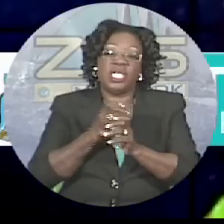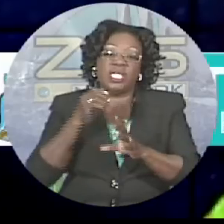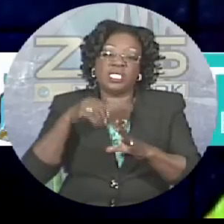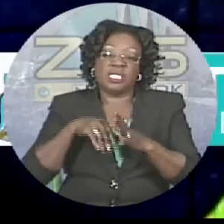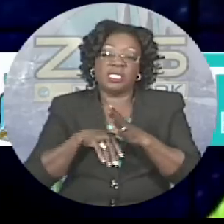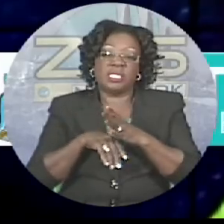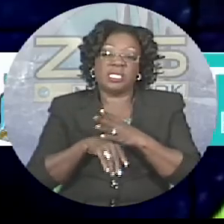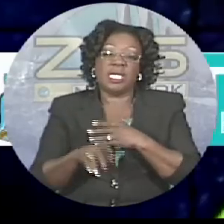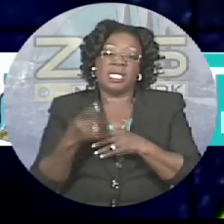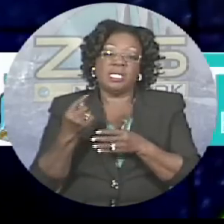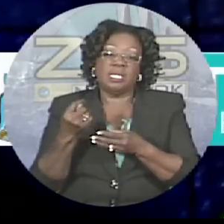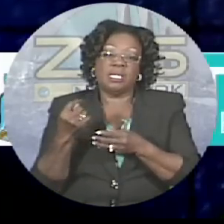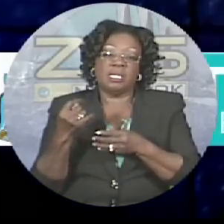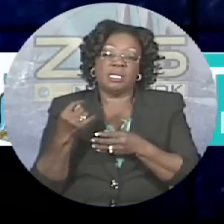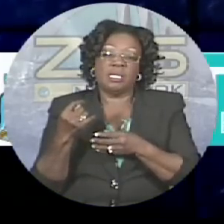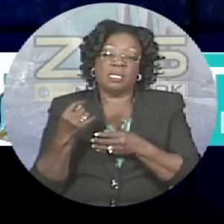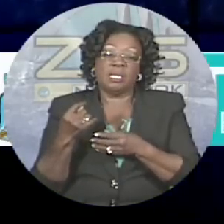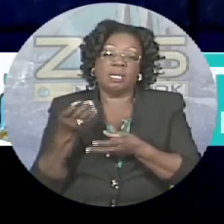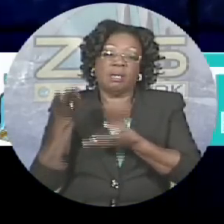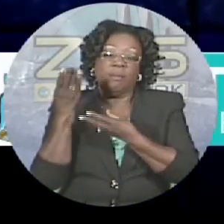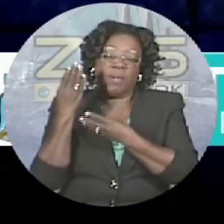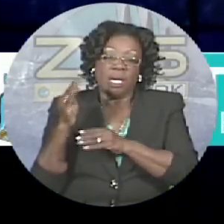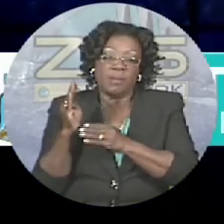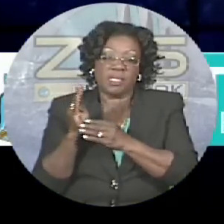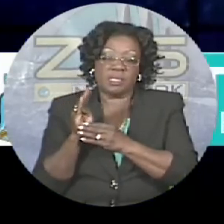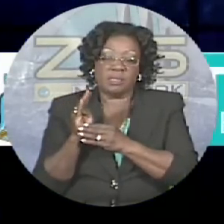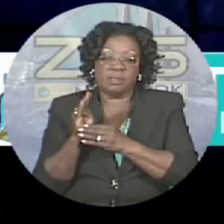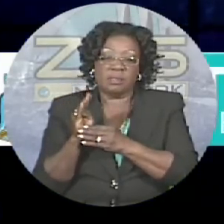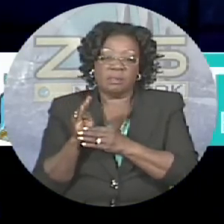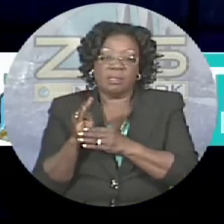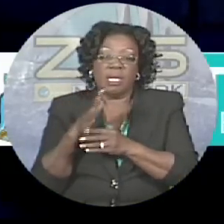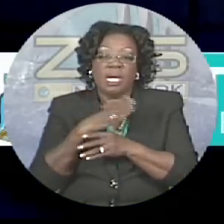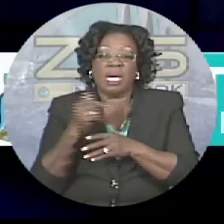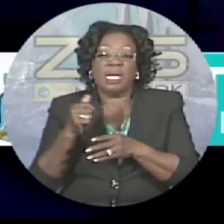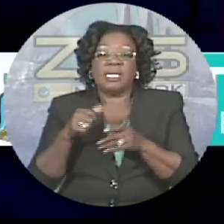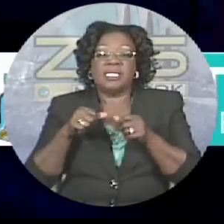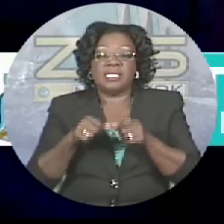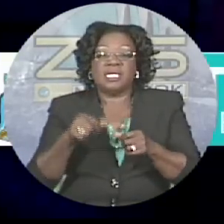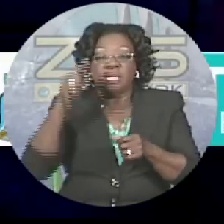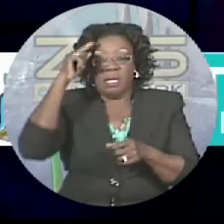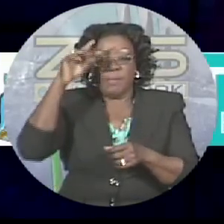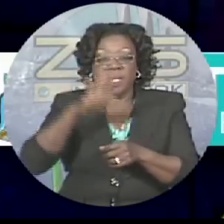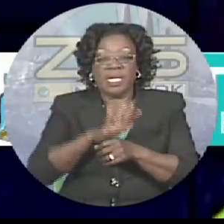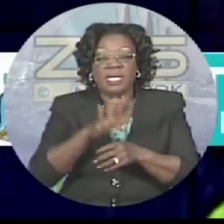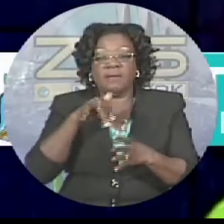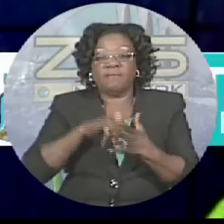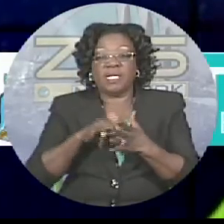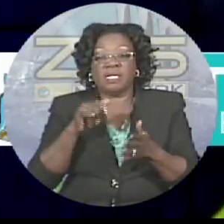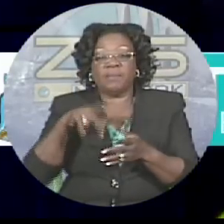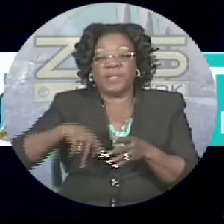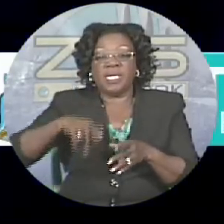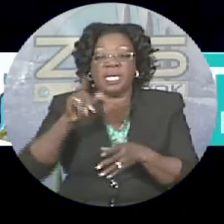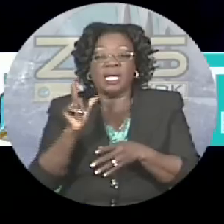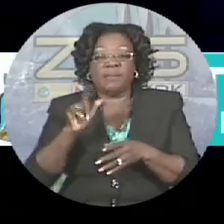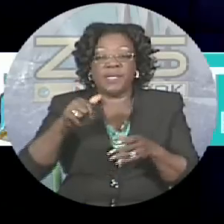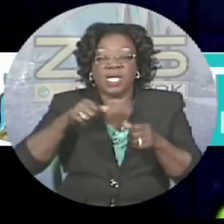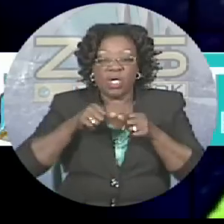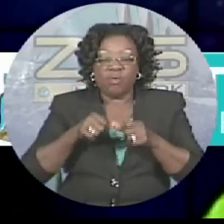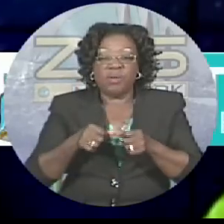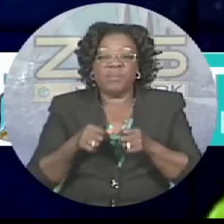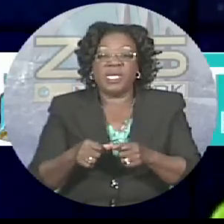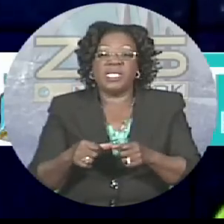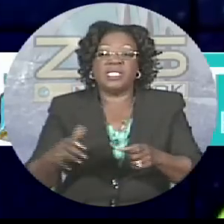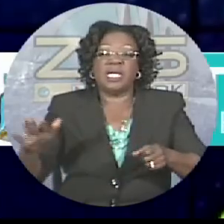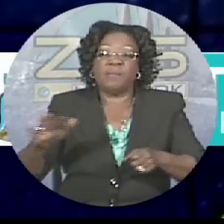the foundation of the modern Bahamas. And they still believe that the PLP remains a